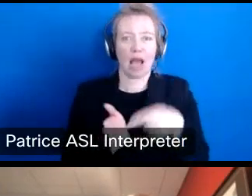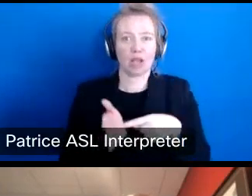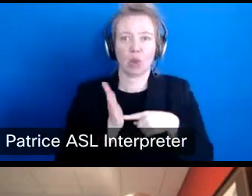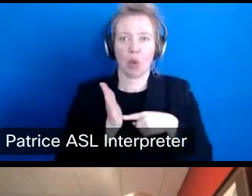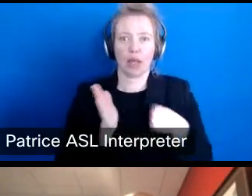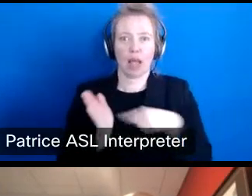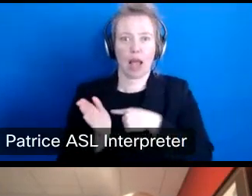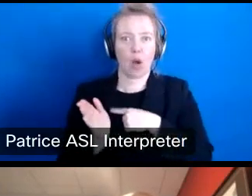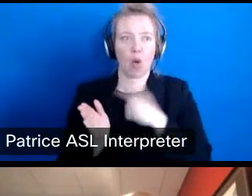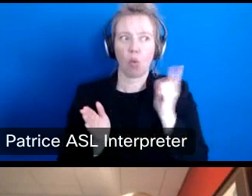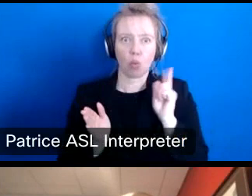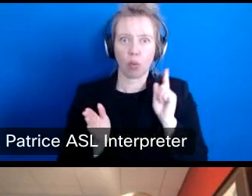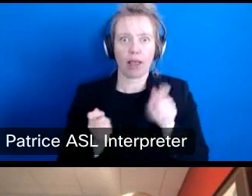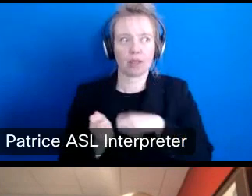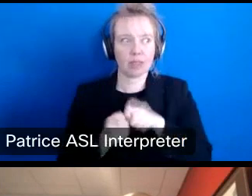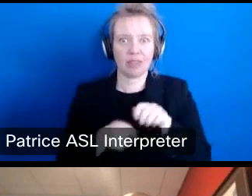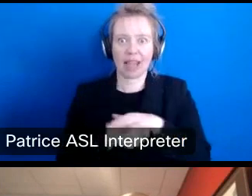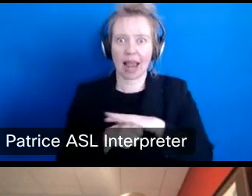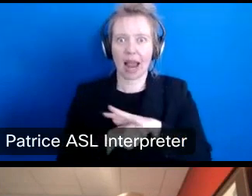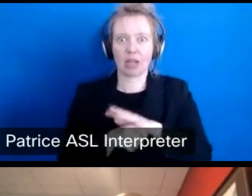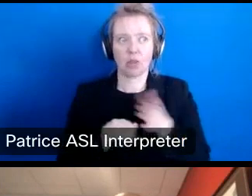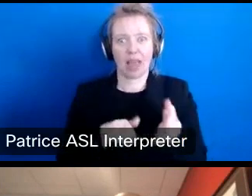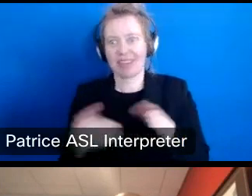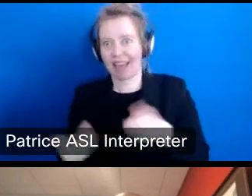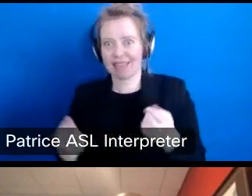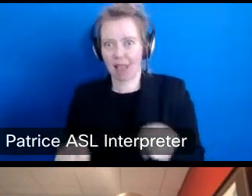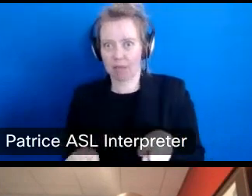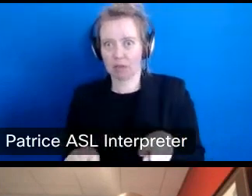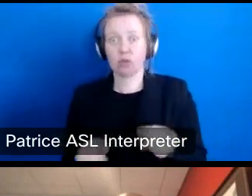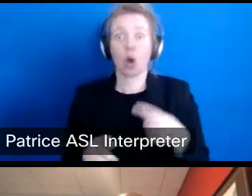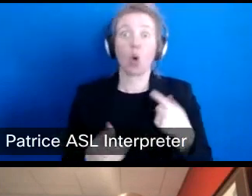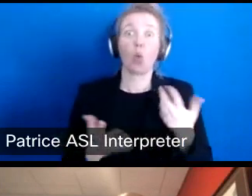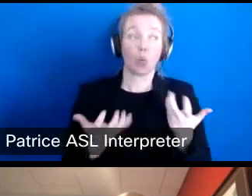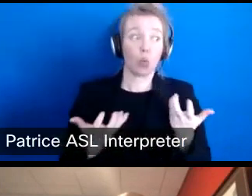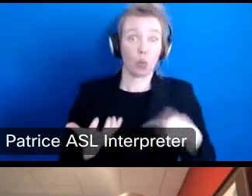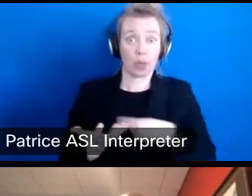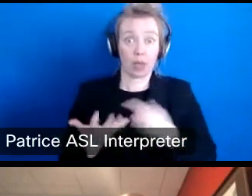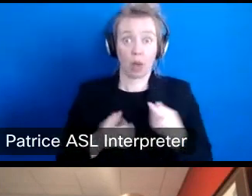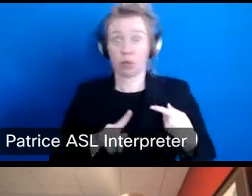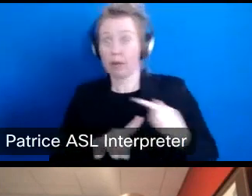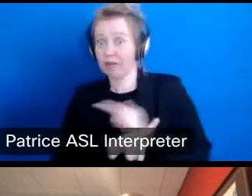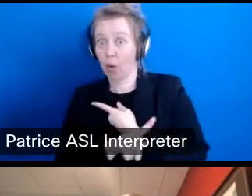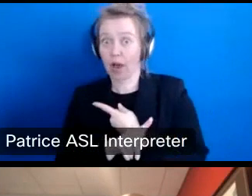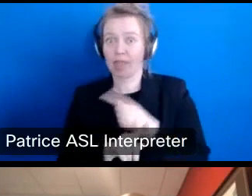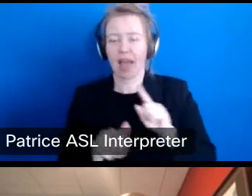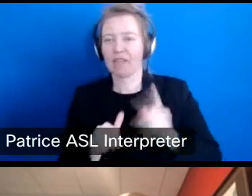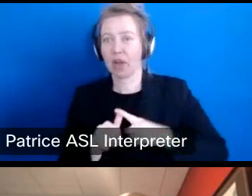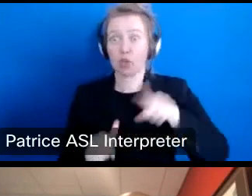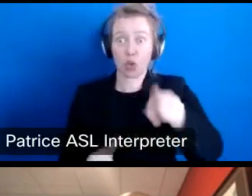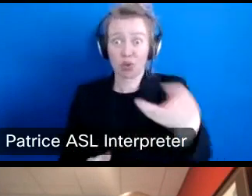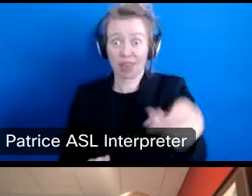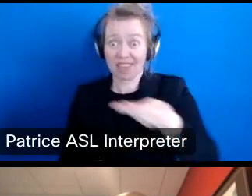the unfortunate crashes and things were occurring. So what we're trying to avoid is that rush of first in, first